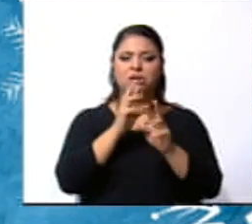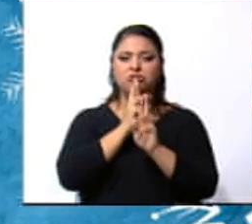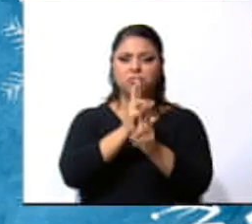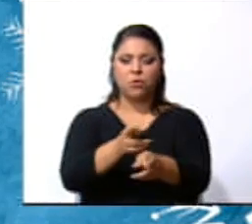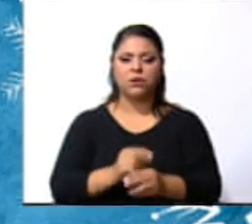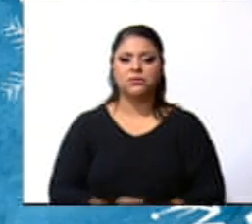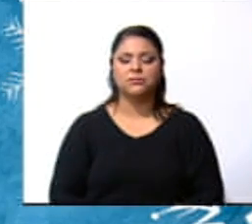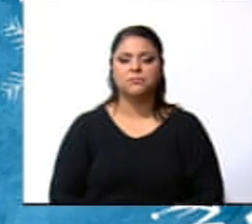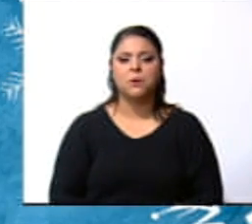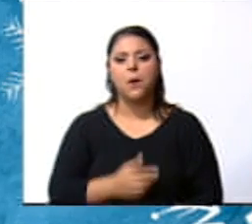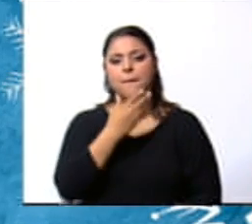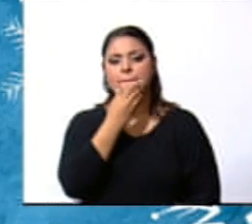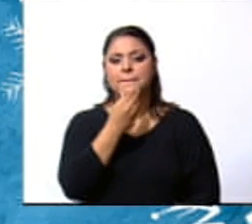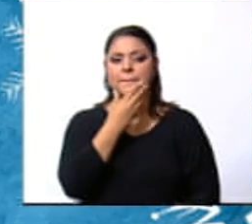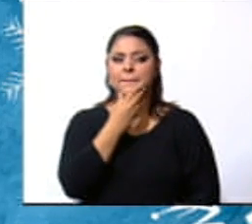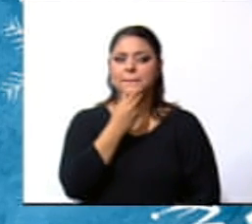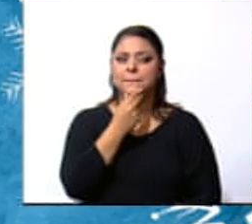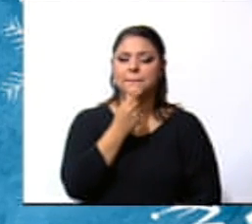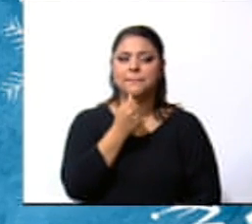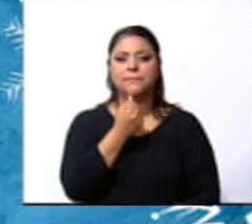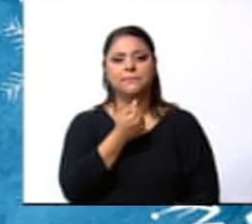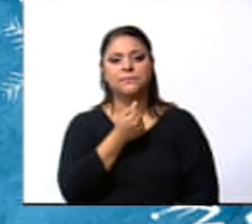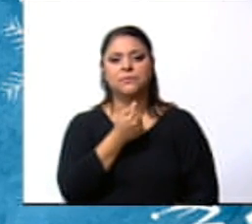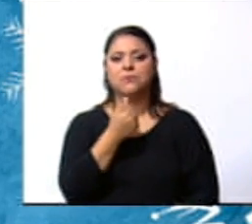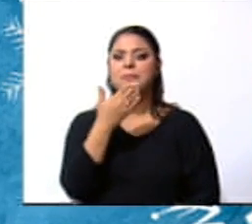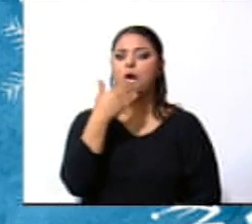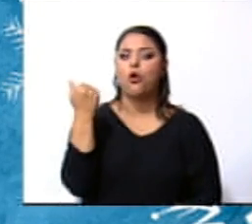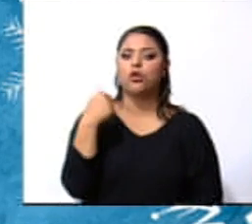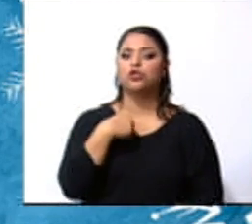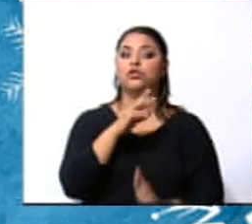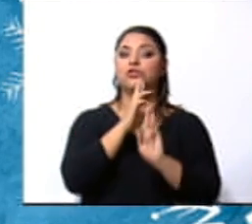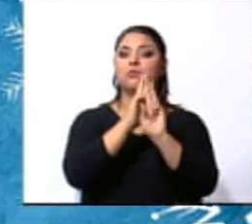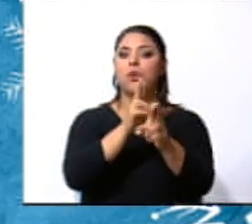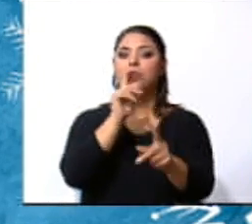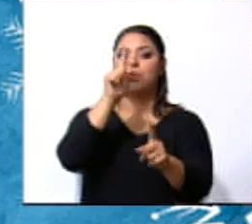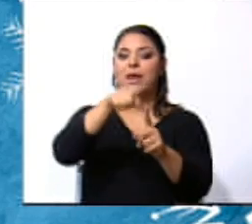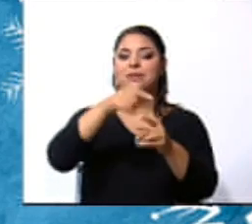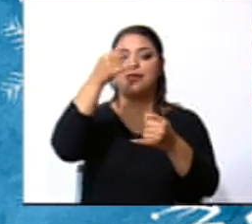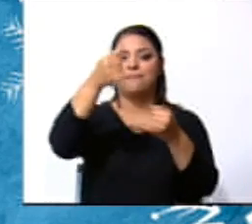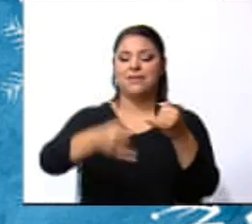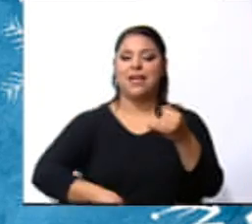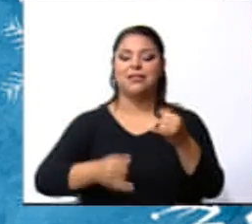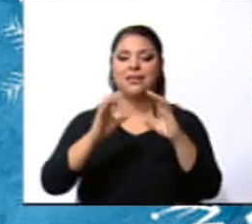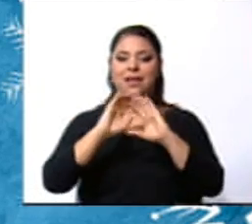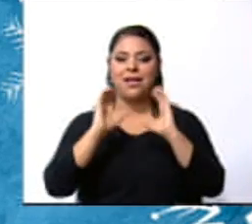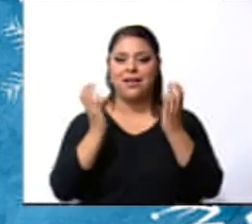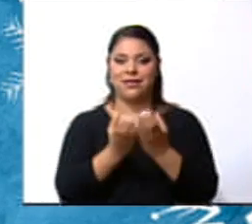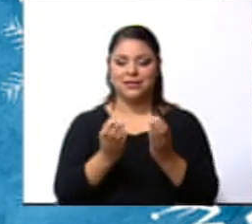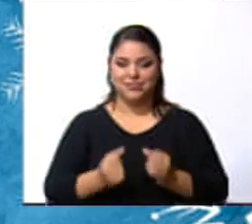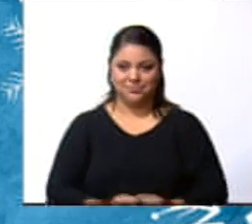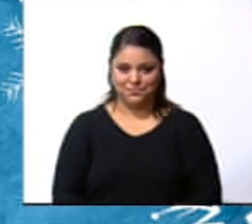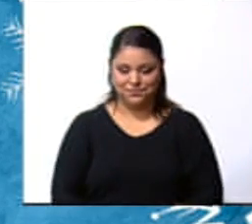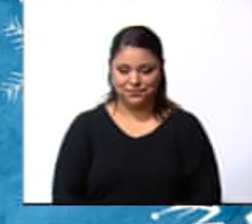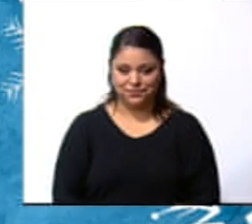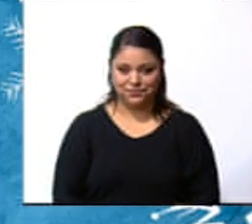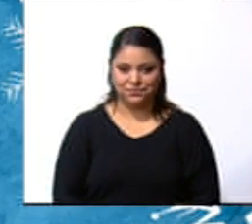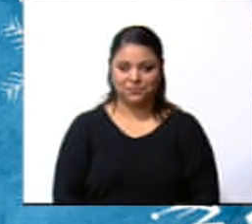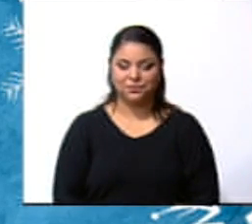I'm going to say the answer at the end of the class. Good. Now,